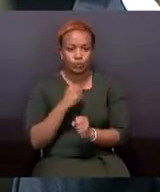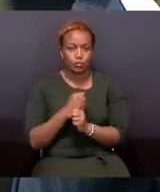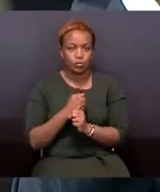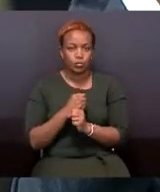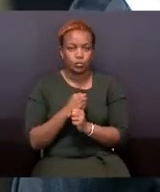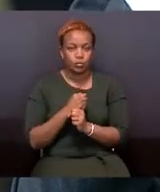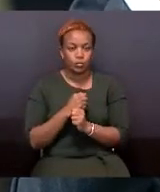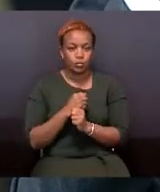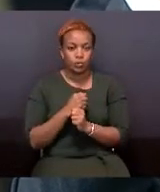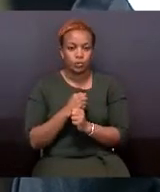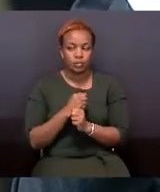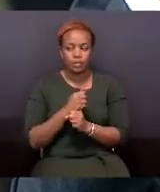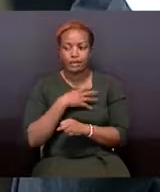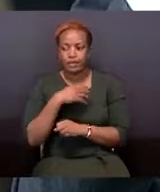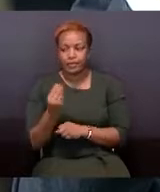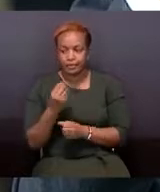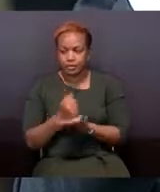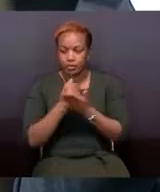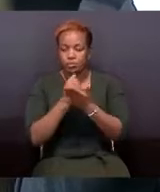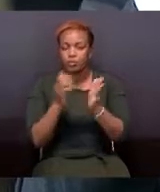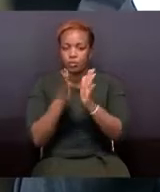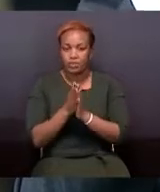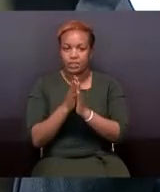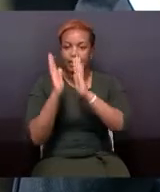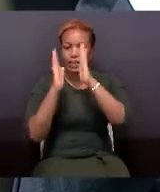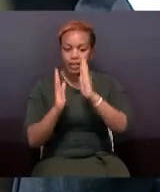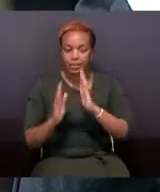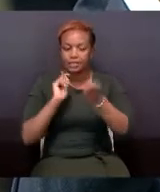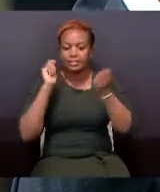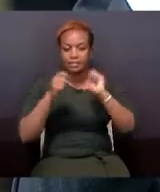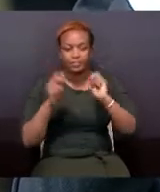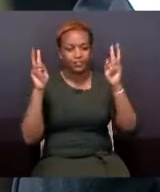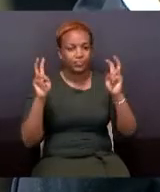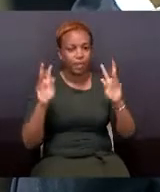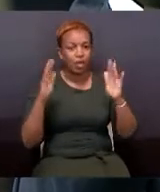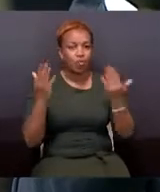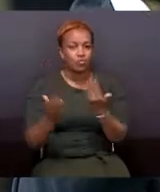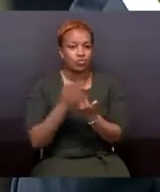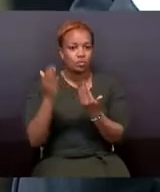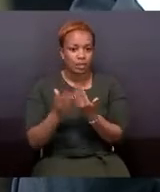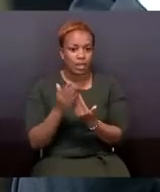it ties in with the climate change issues, how we take care of